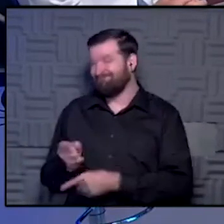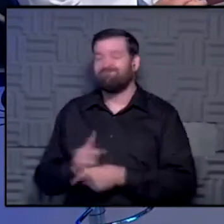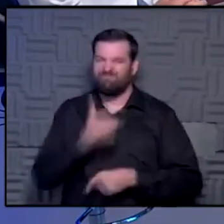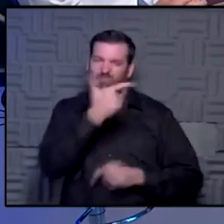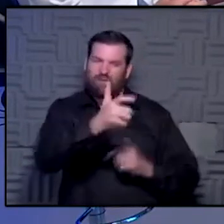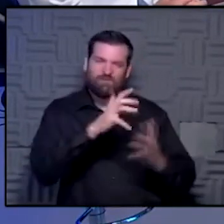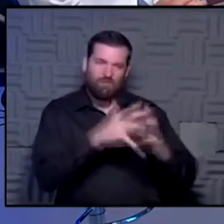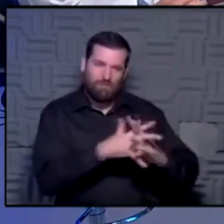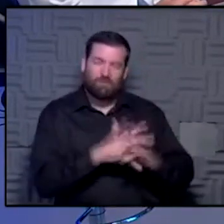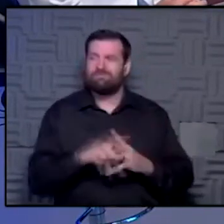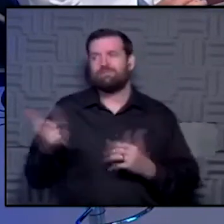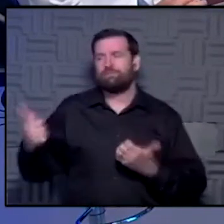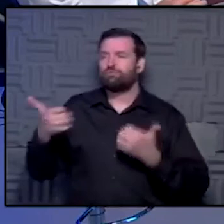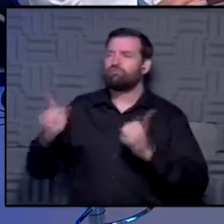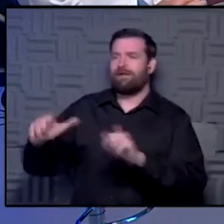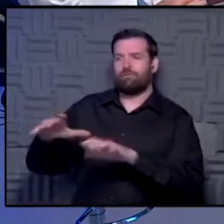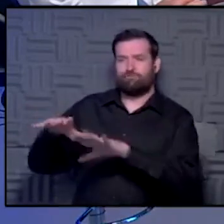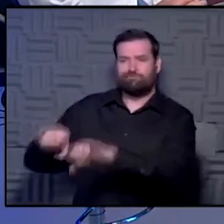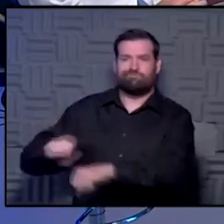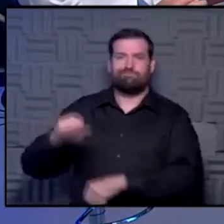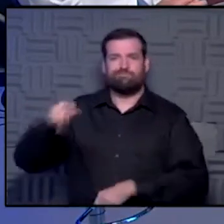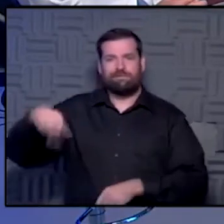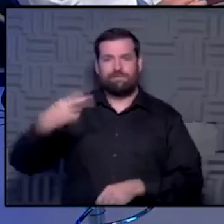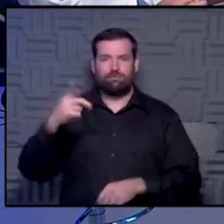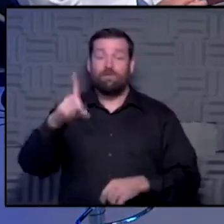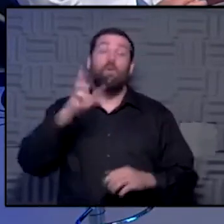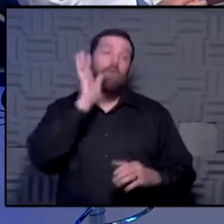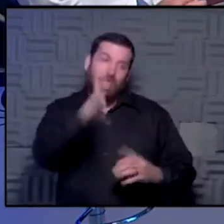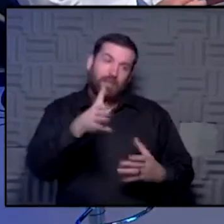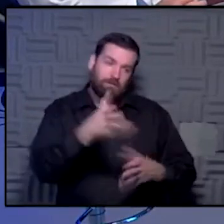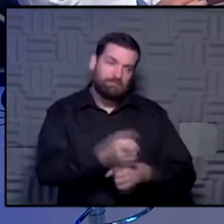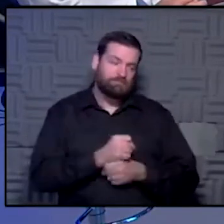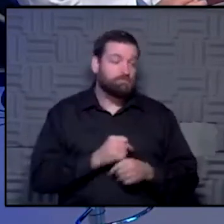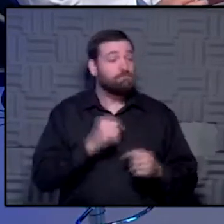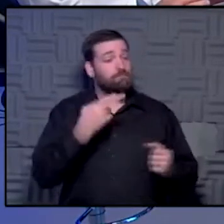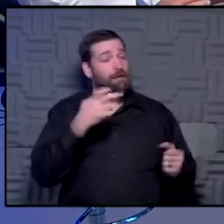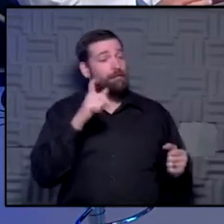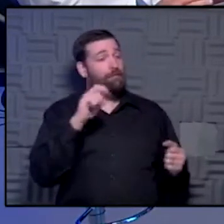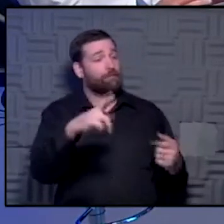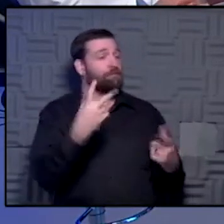some football. She's trying to get her PhD. We'll be getting her PhD. Heather, what are you doing this weekend?